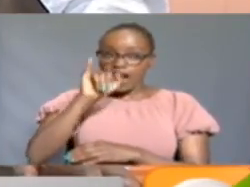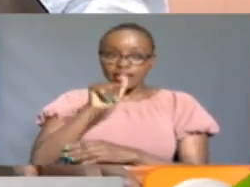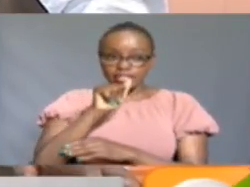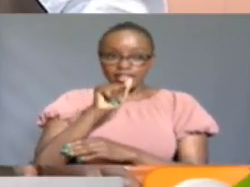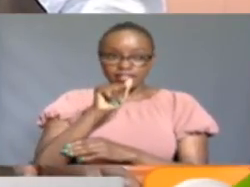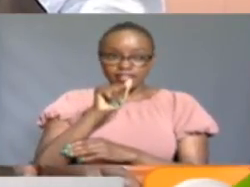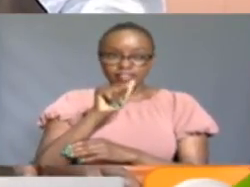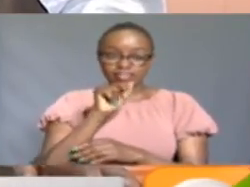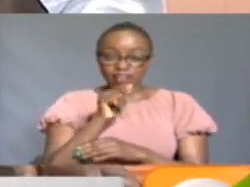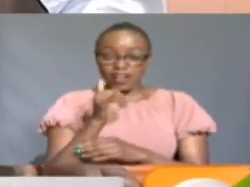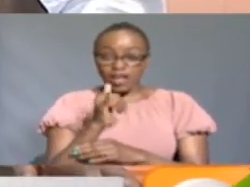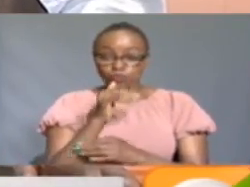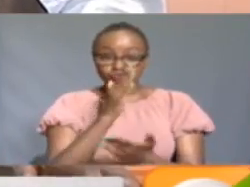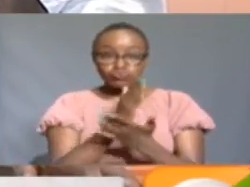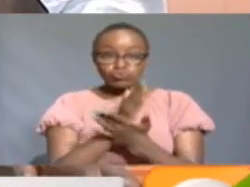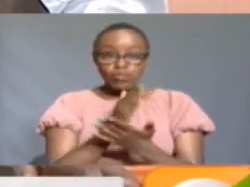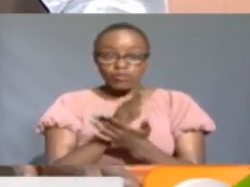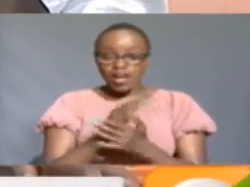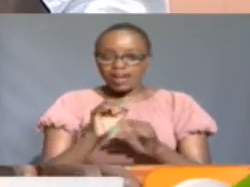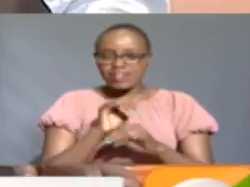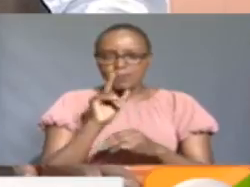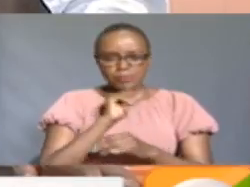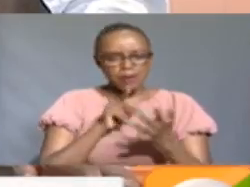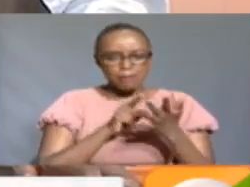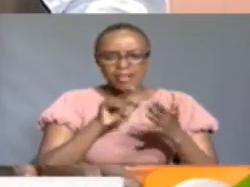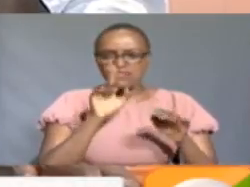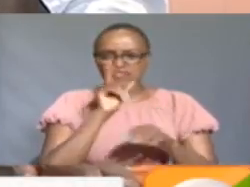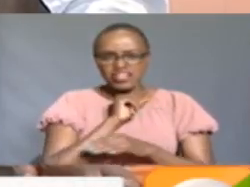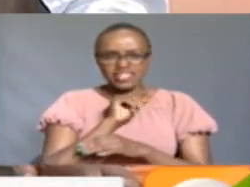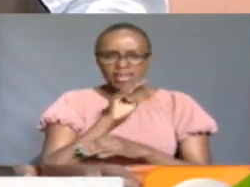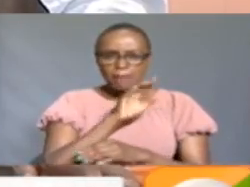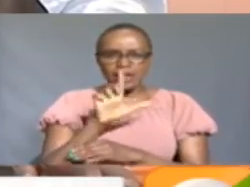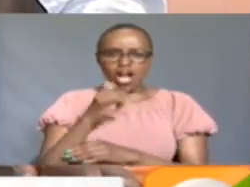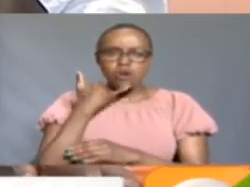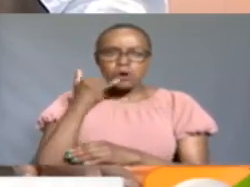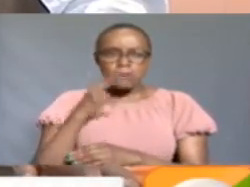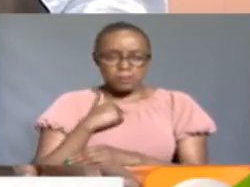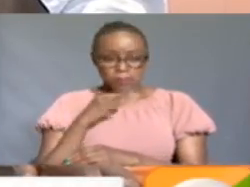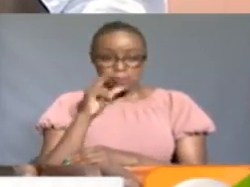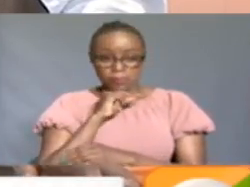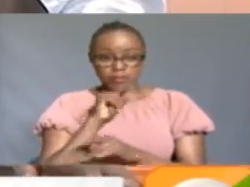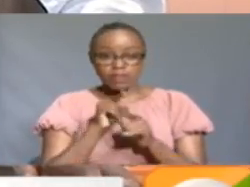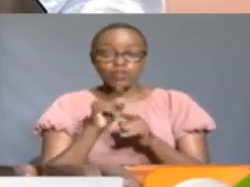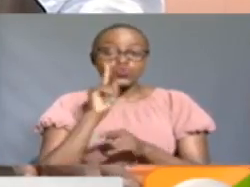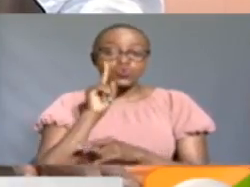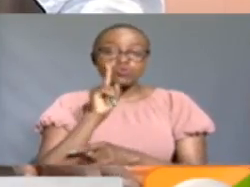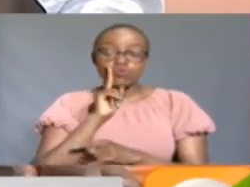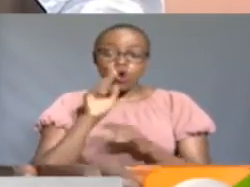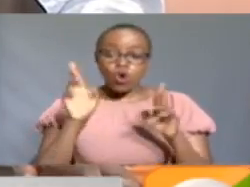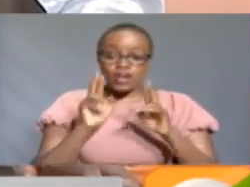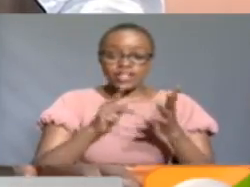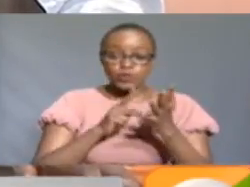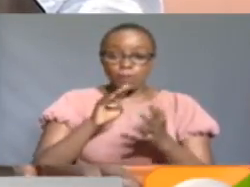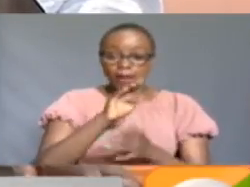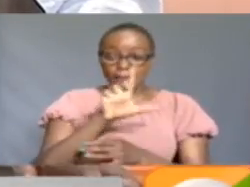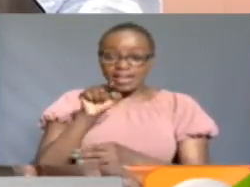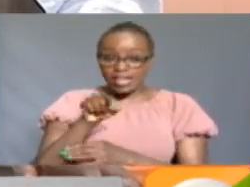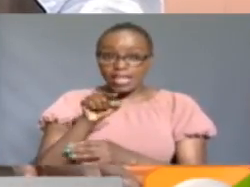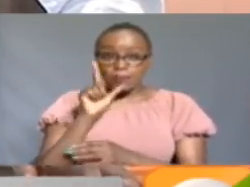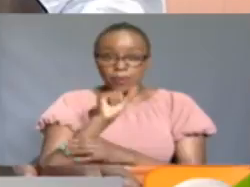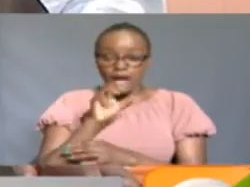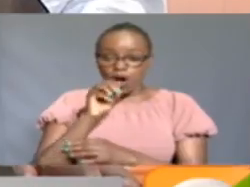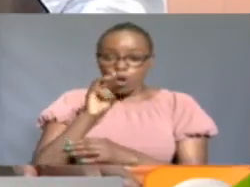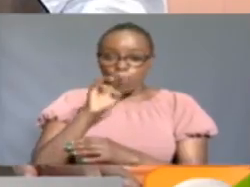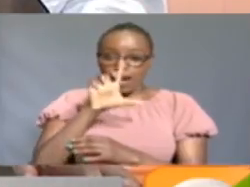right. Committed to actually clearing that hospital bill. He has just called tomorrow. In. Yep. He says tomorrow he's going to clear that bill. So